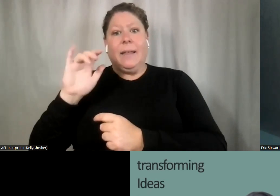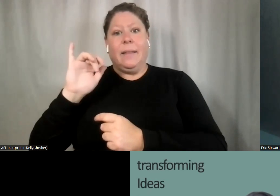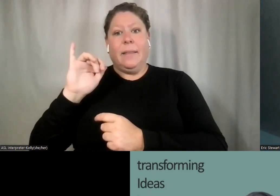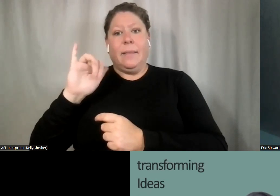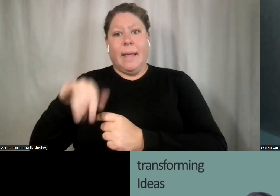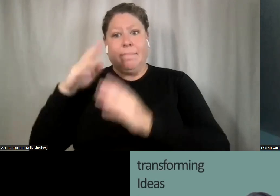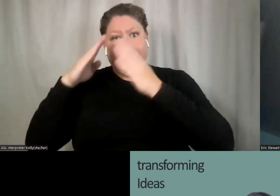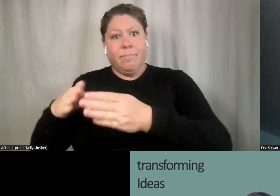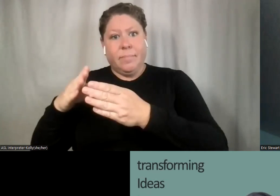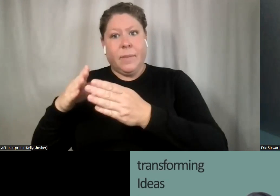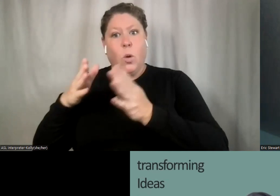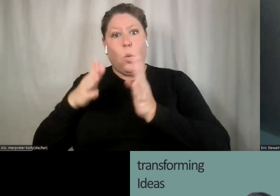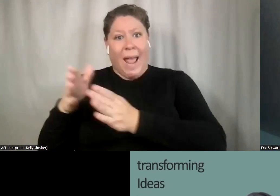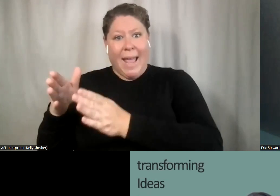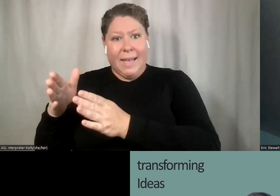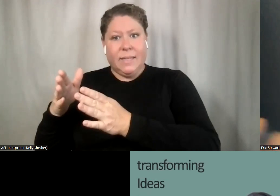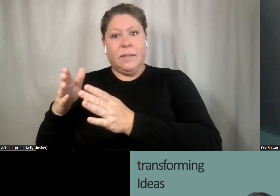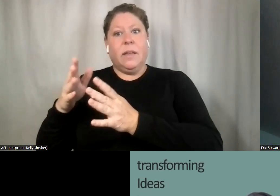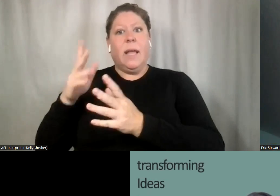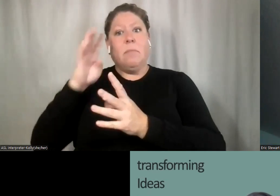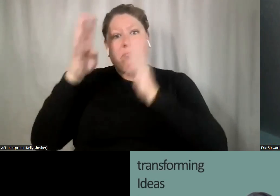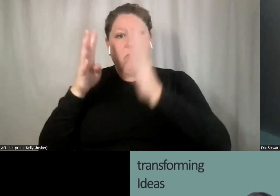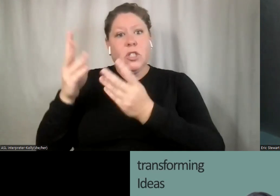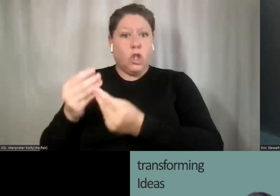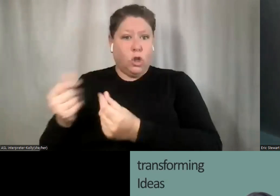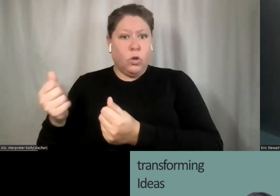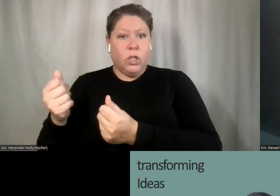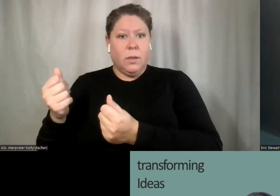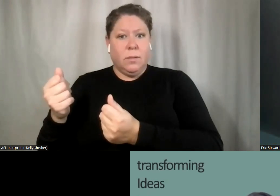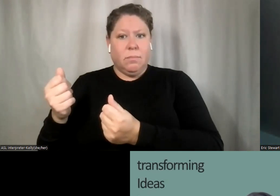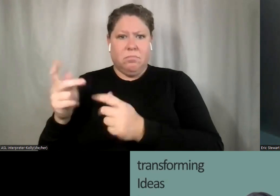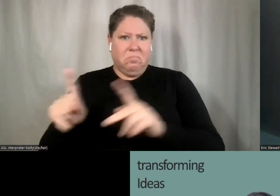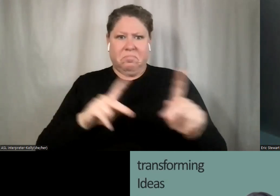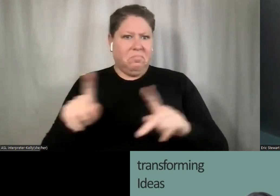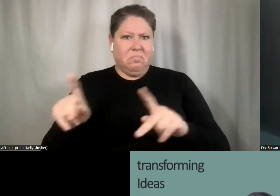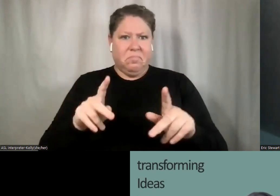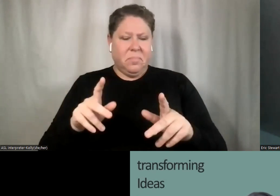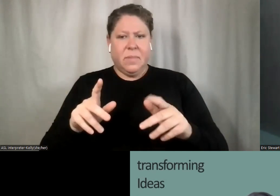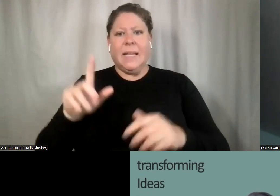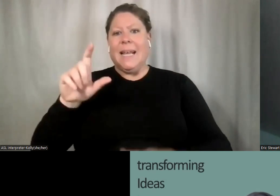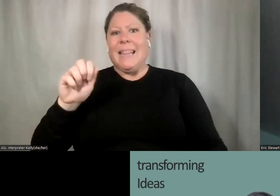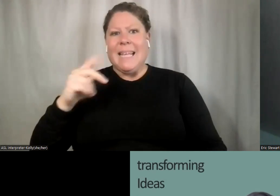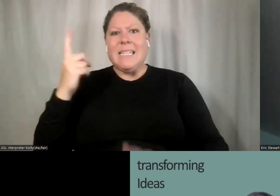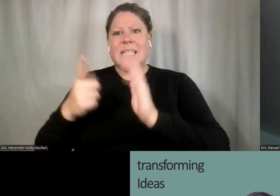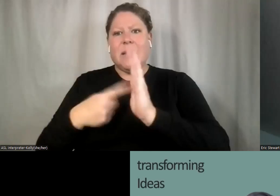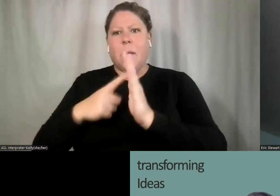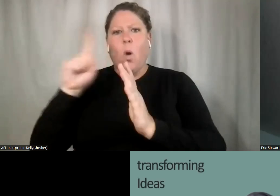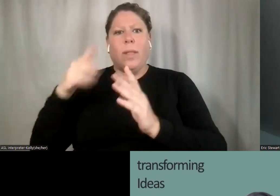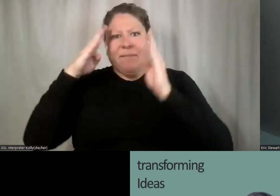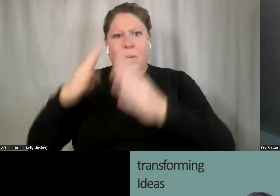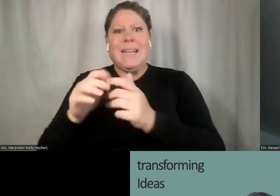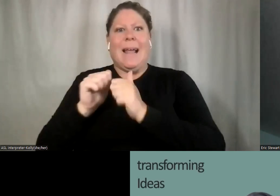identifying the waste and coming up with the solution. Sometimes in lean, we get so focused on the waste, we have to be able